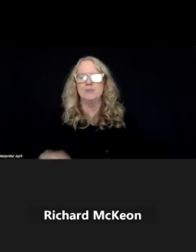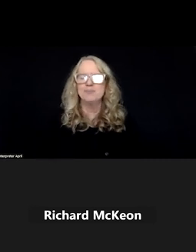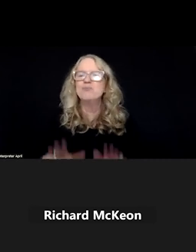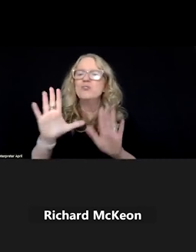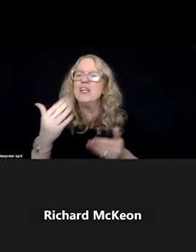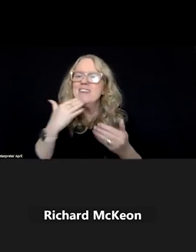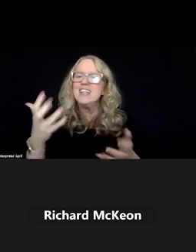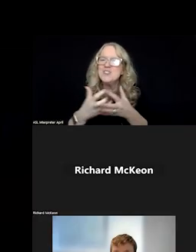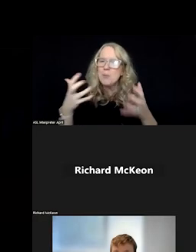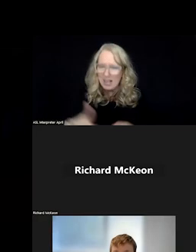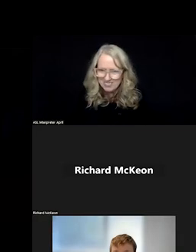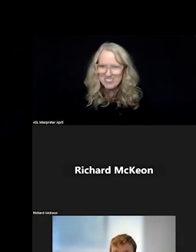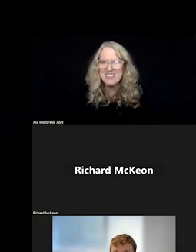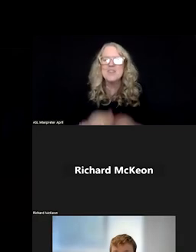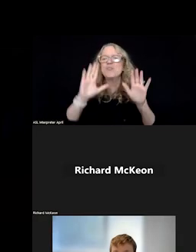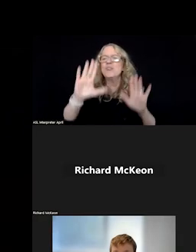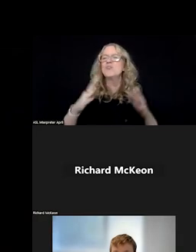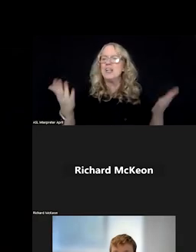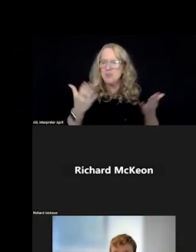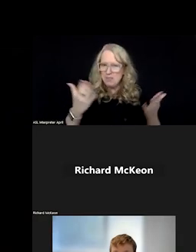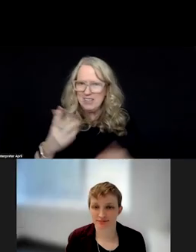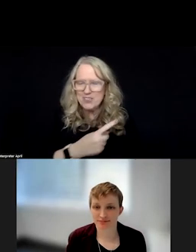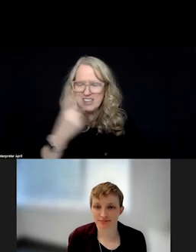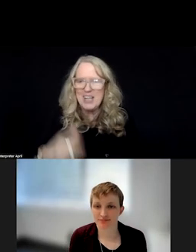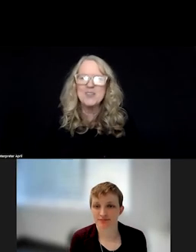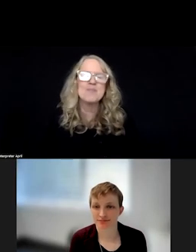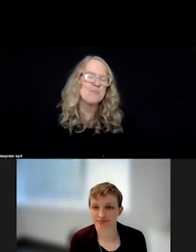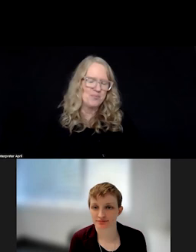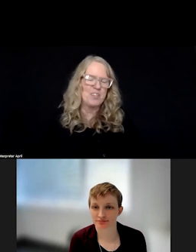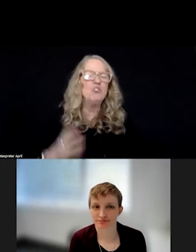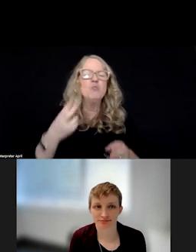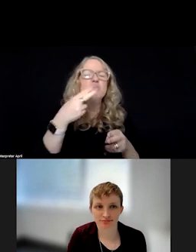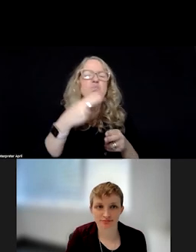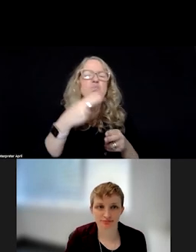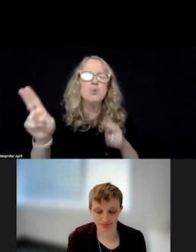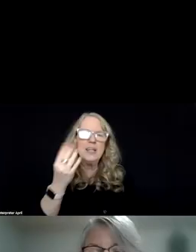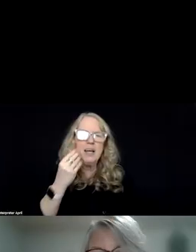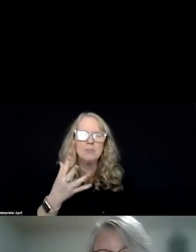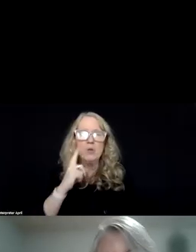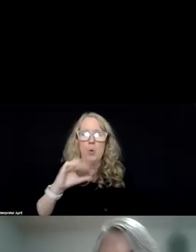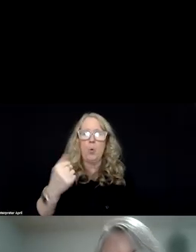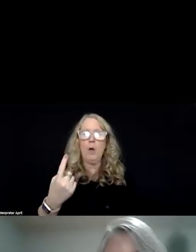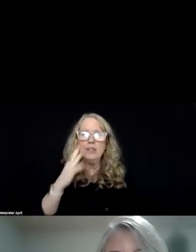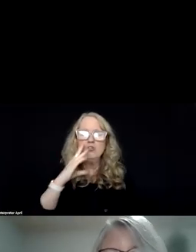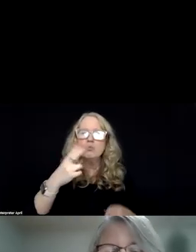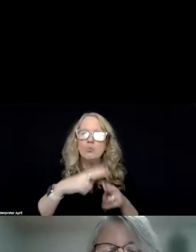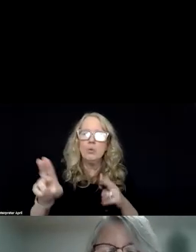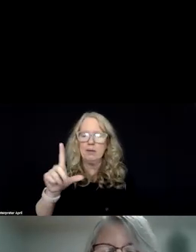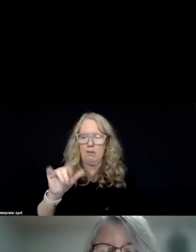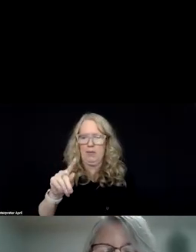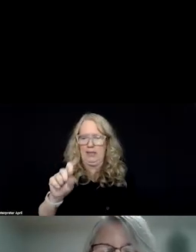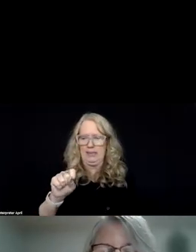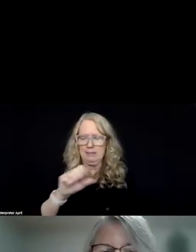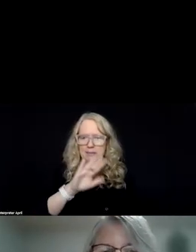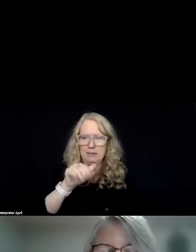so much. It's great to be here today. So I just have a couple quick updates, and one is actually just a quick update on the LINC Center,